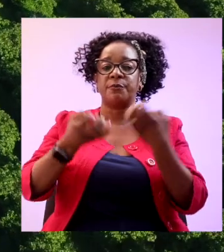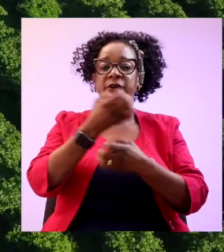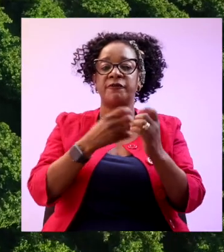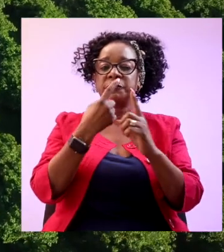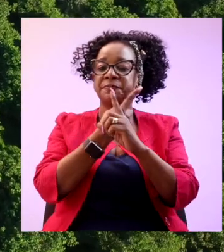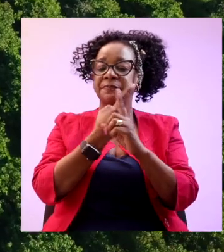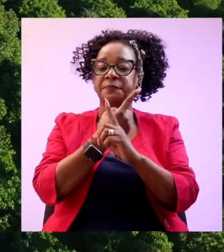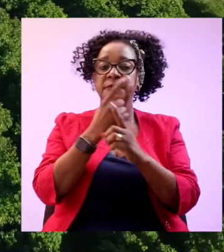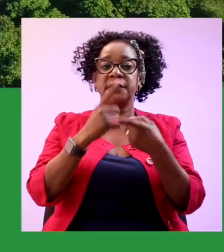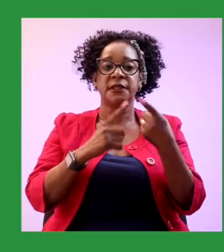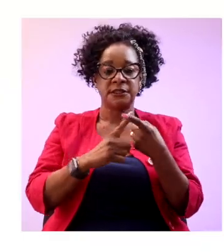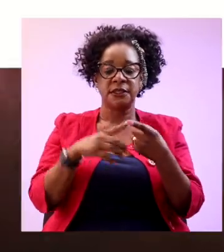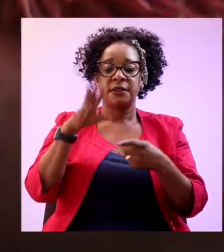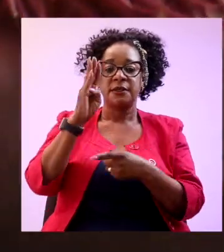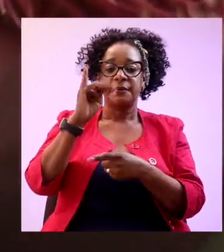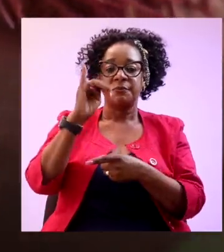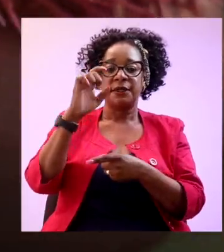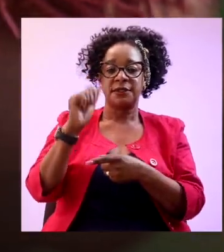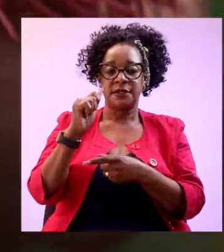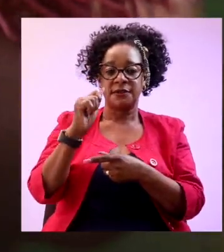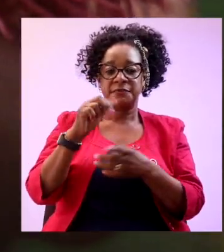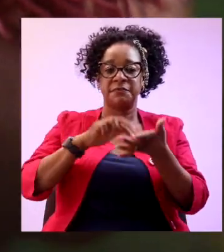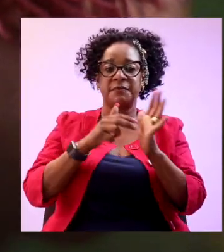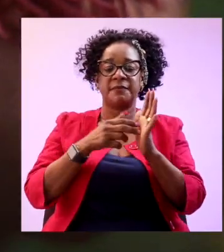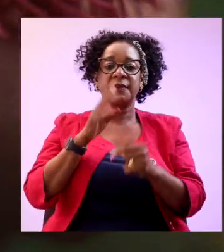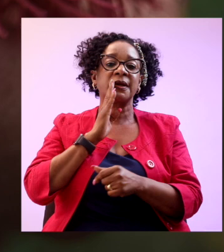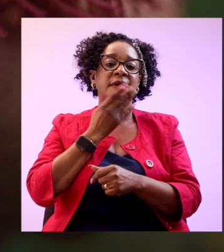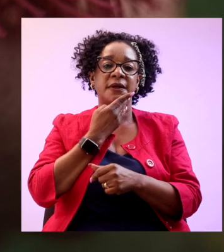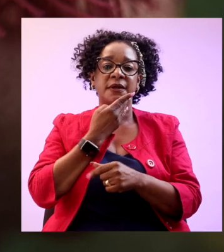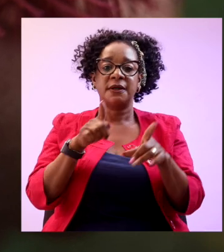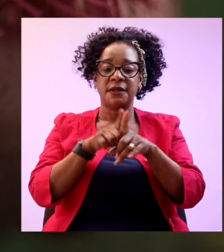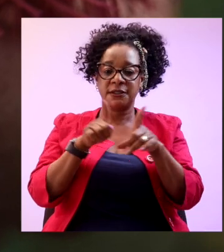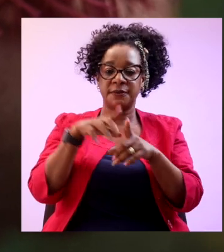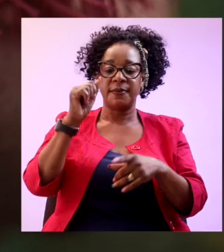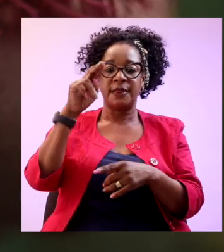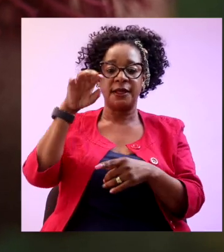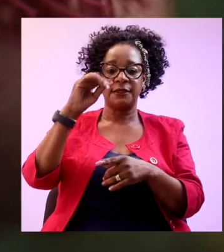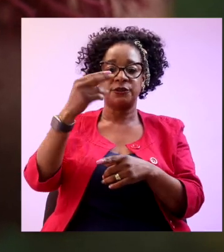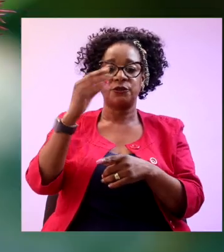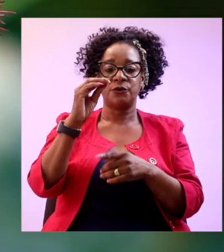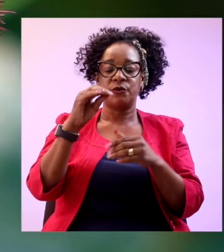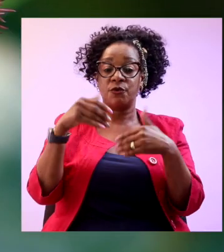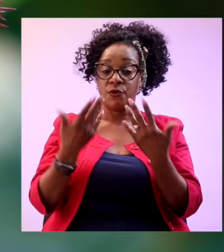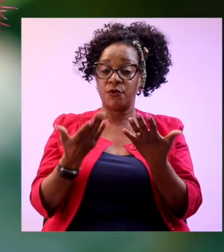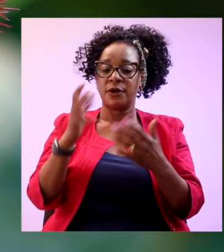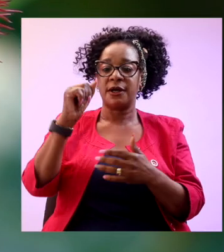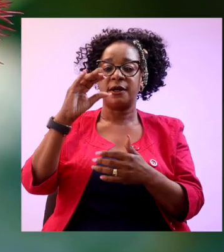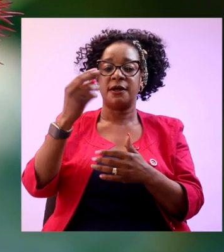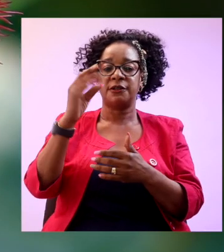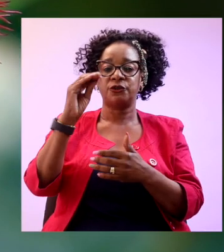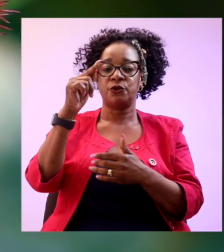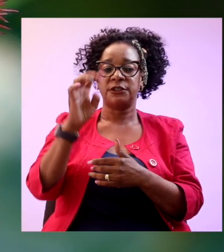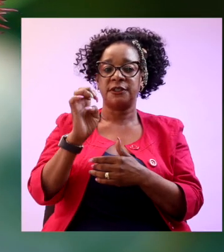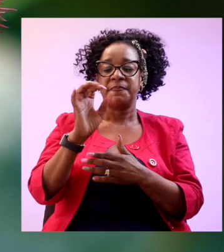region's economy for centuries. Bixa, locally known as Mrangi, often referred to as Anato or Achote,